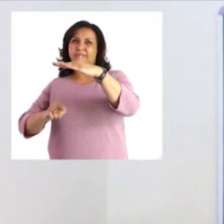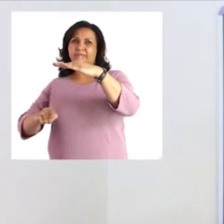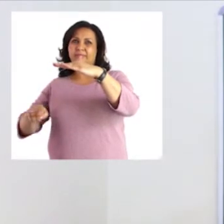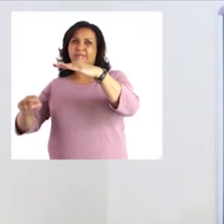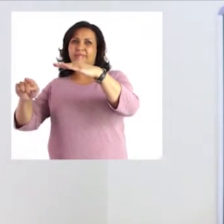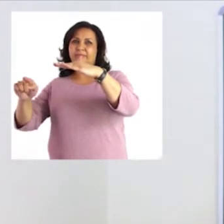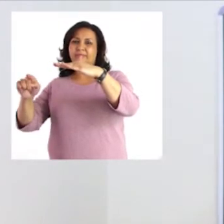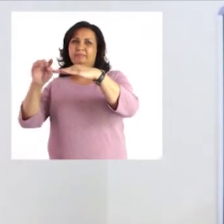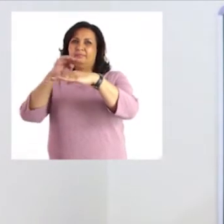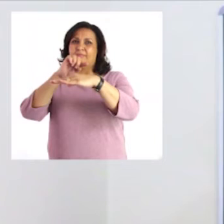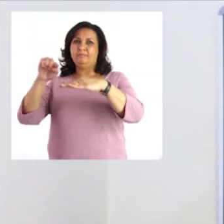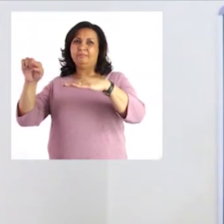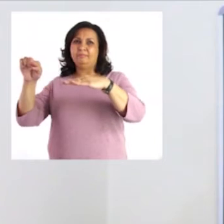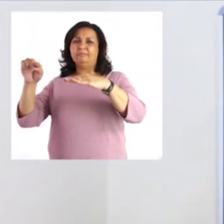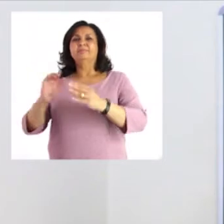T.